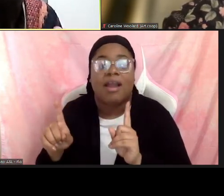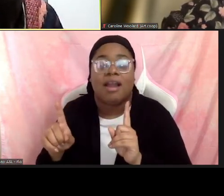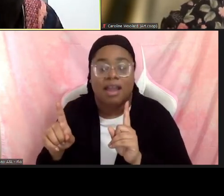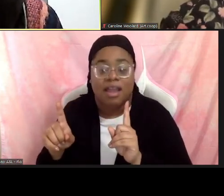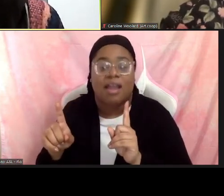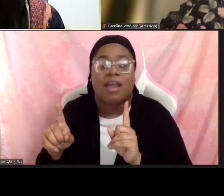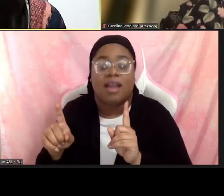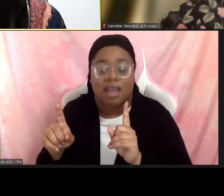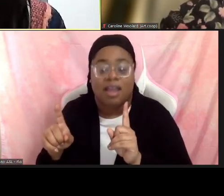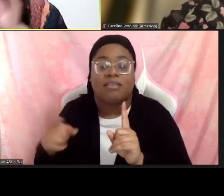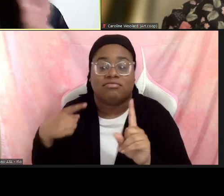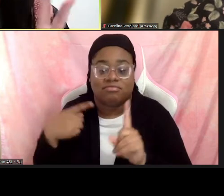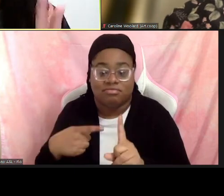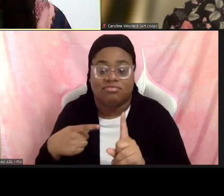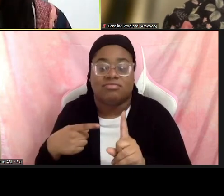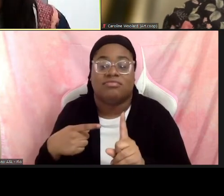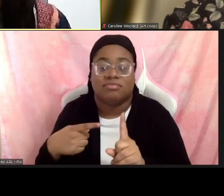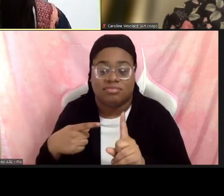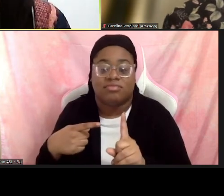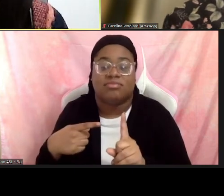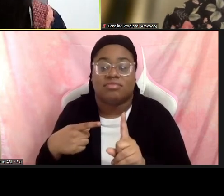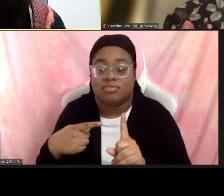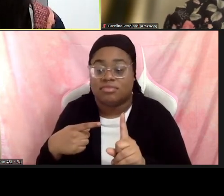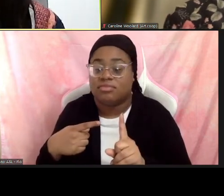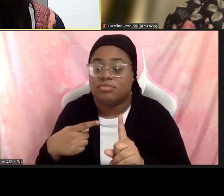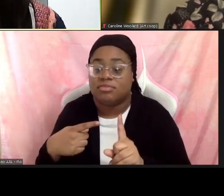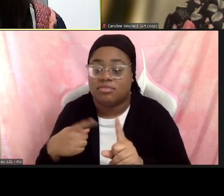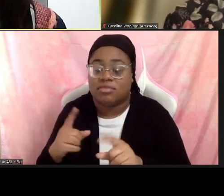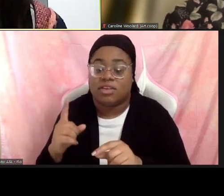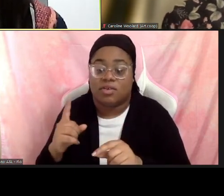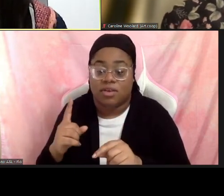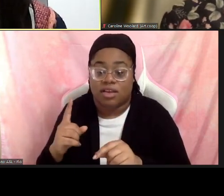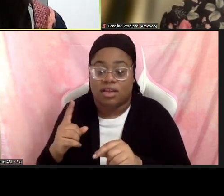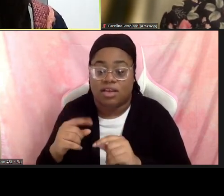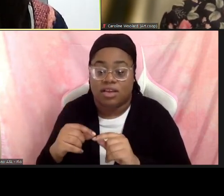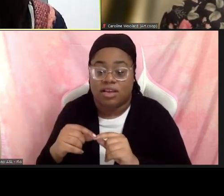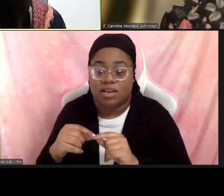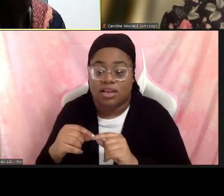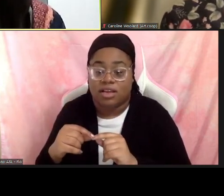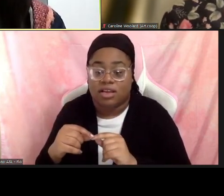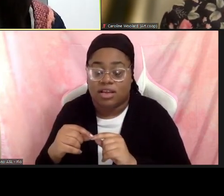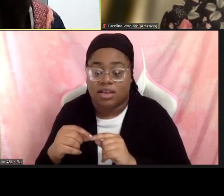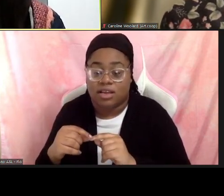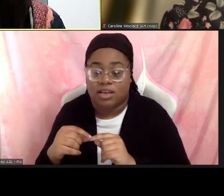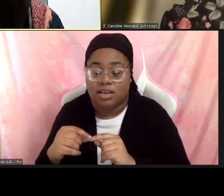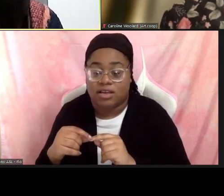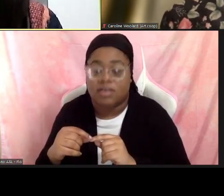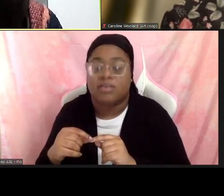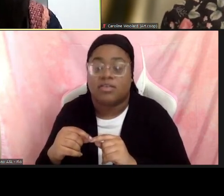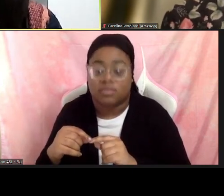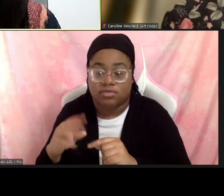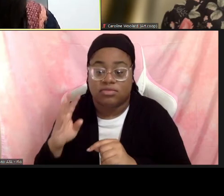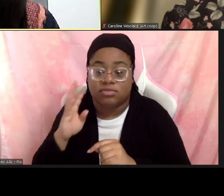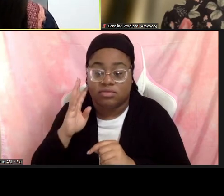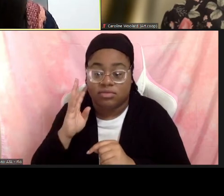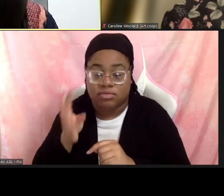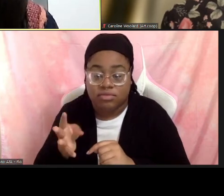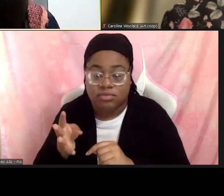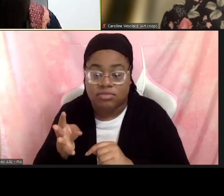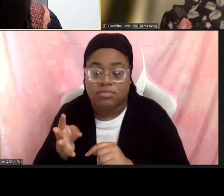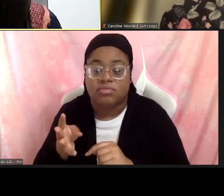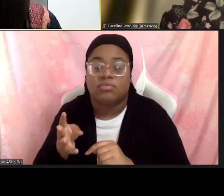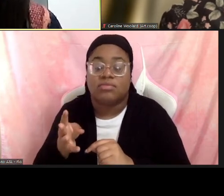of context, it was one priest called José María Arizmendi Arreta that created, together with some